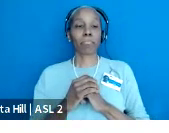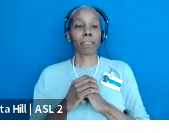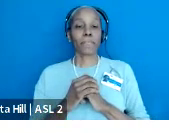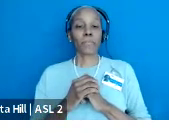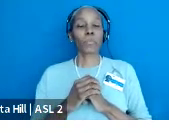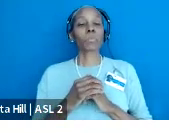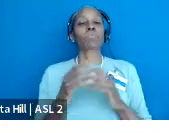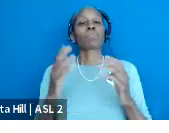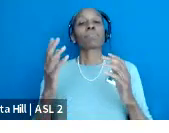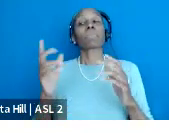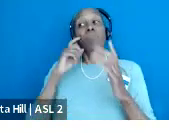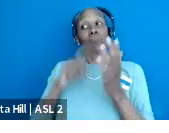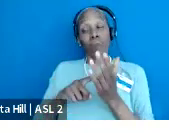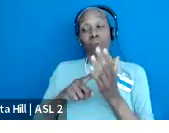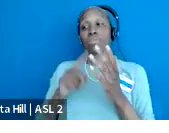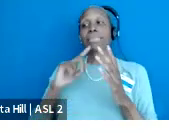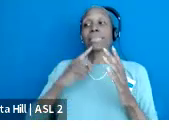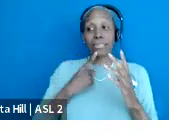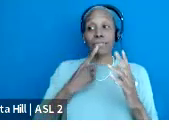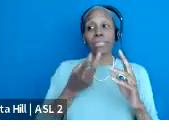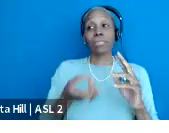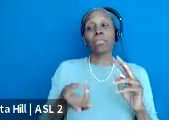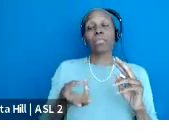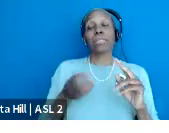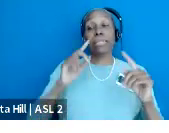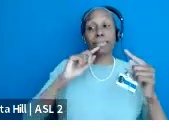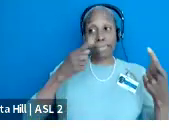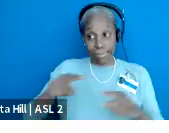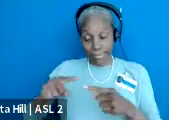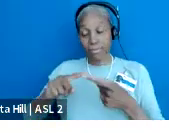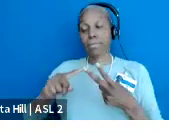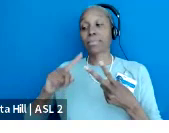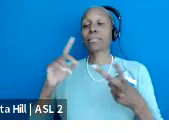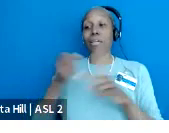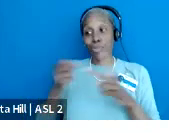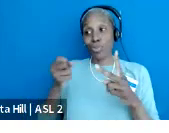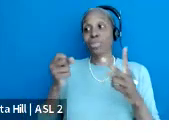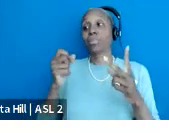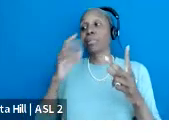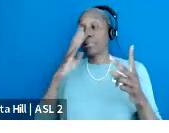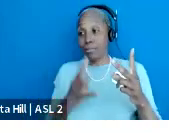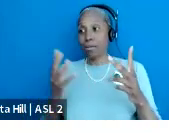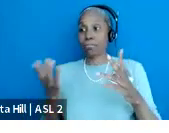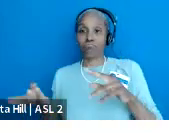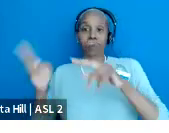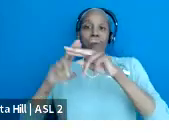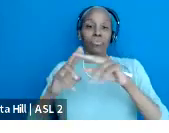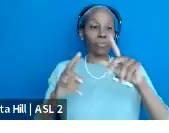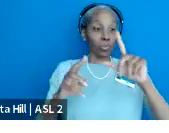We observed an increase in significant incidents, abuse neglect reports, and substantiated cases from 2021 to